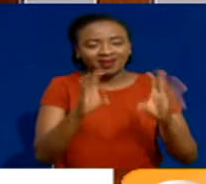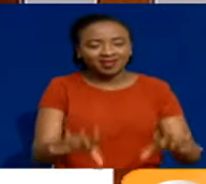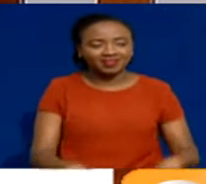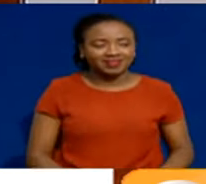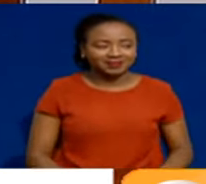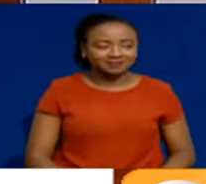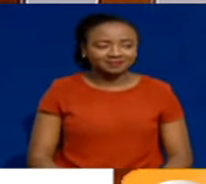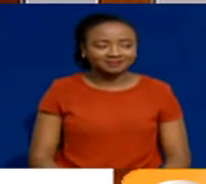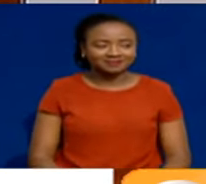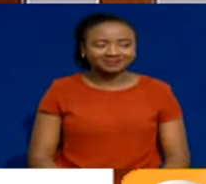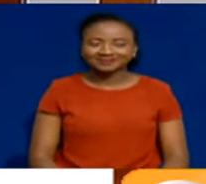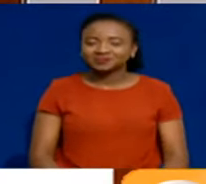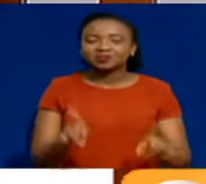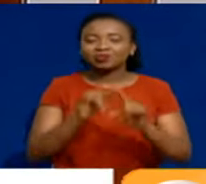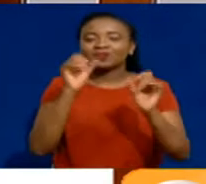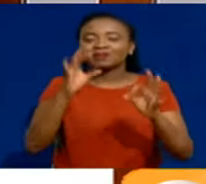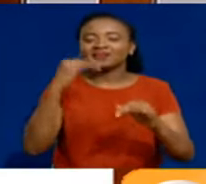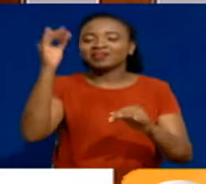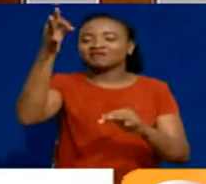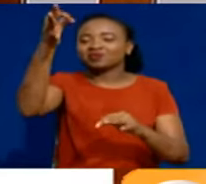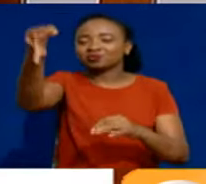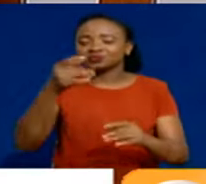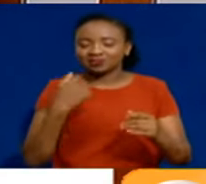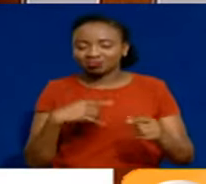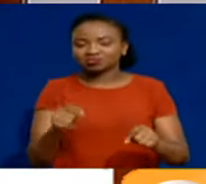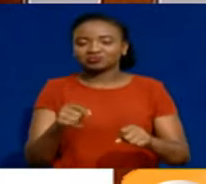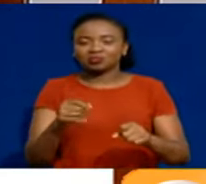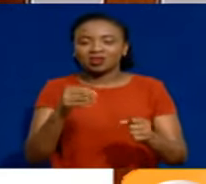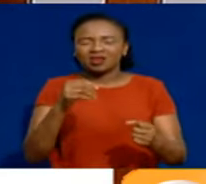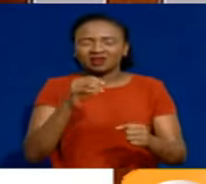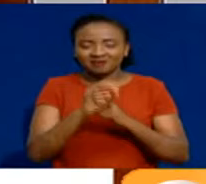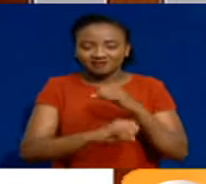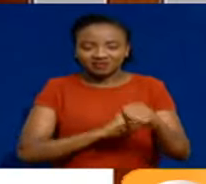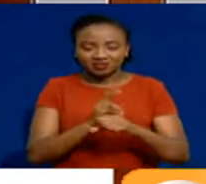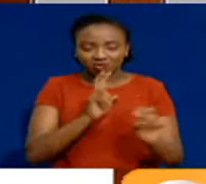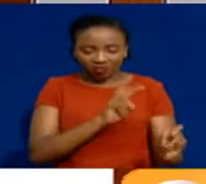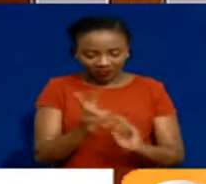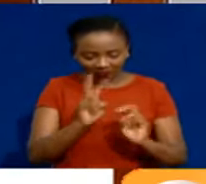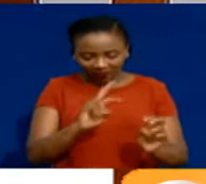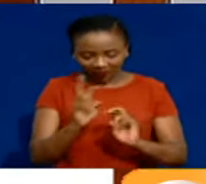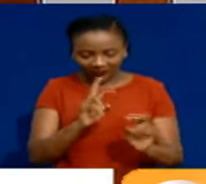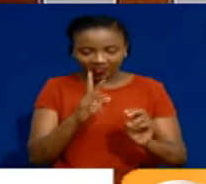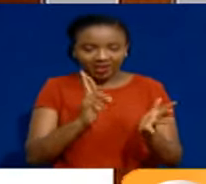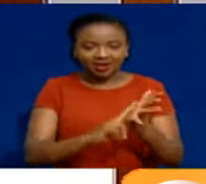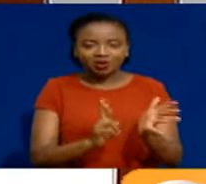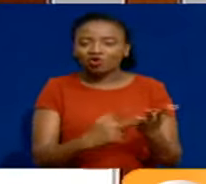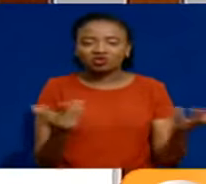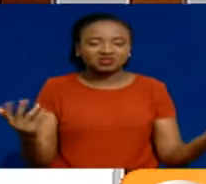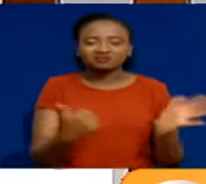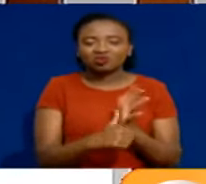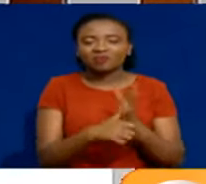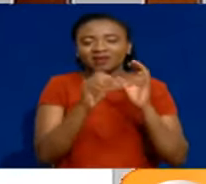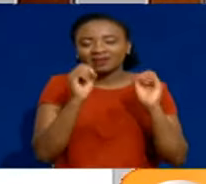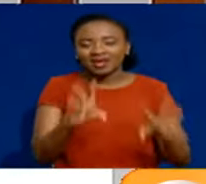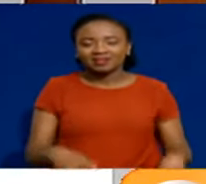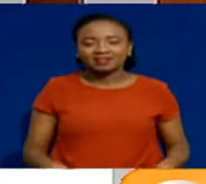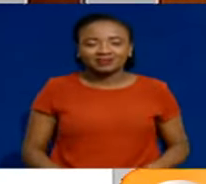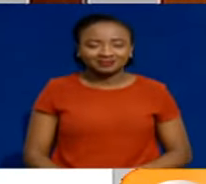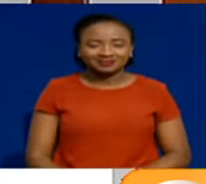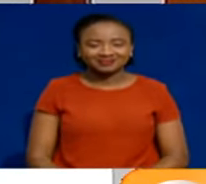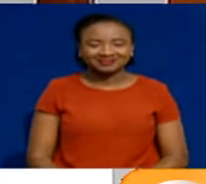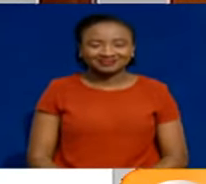You can put on that tape. And a lot of people who are recording our speeches here. And I've already assured them that I'm not in